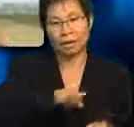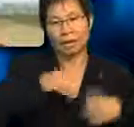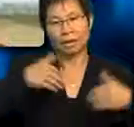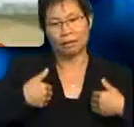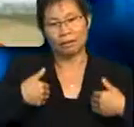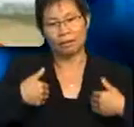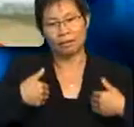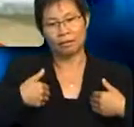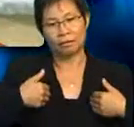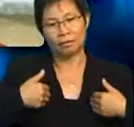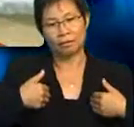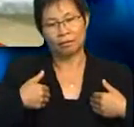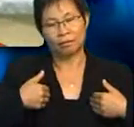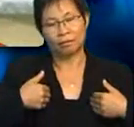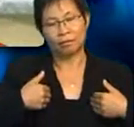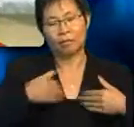So can I have